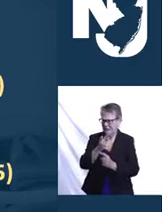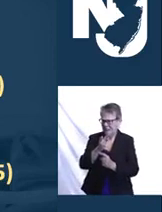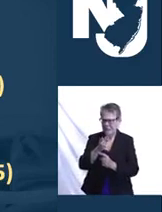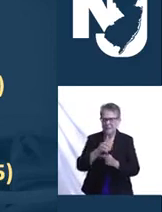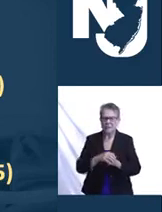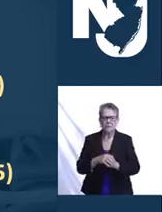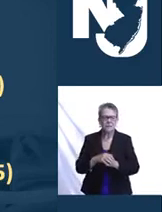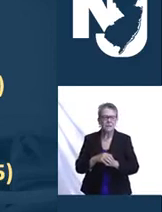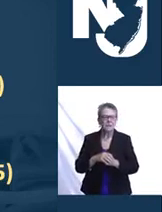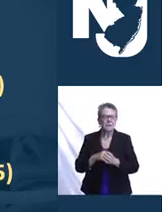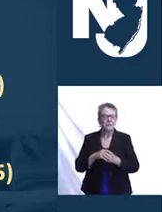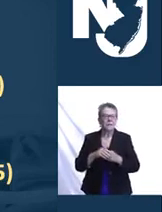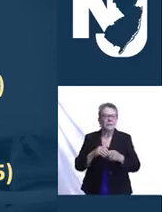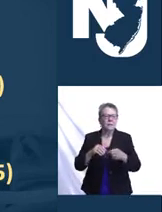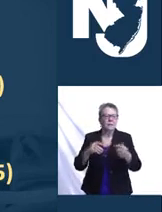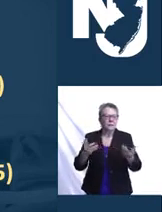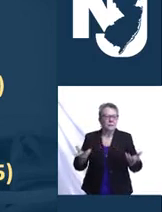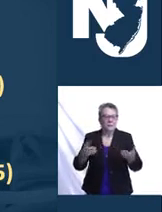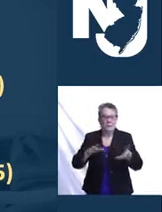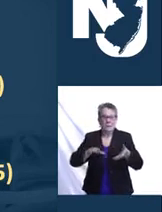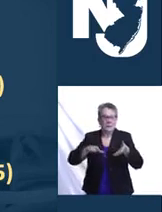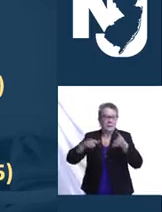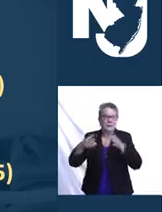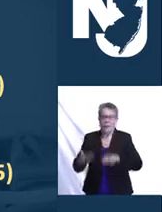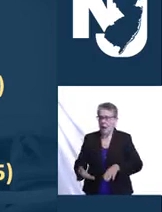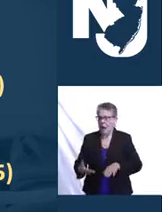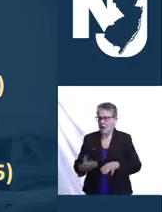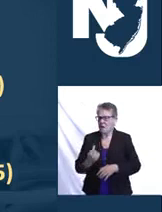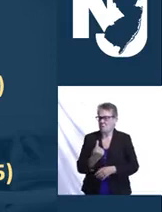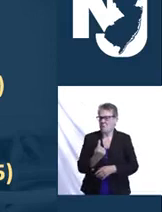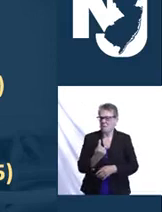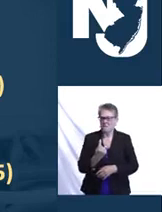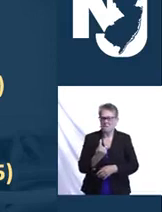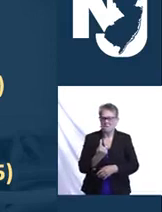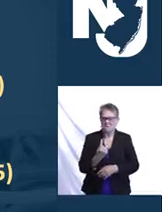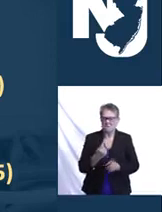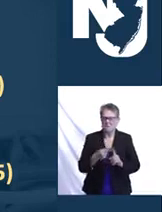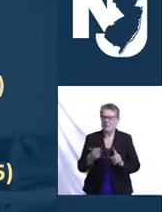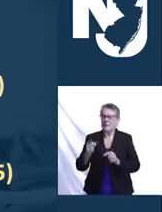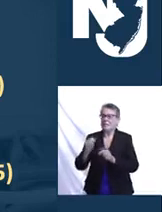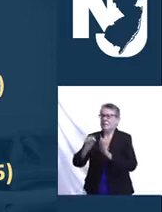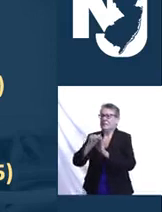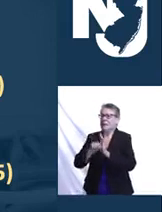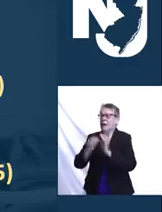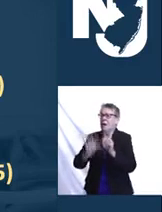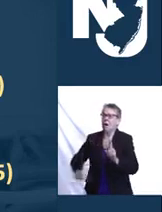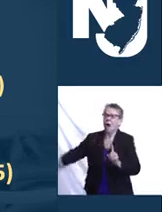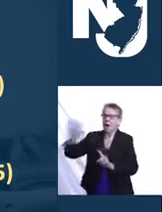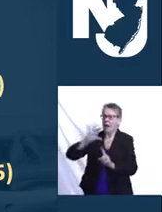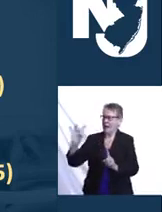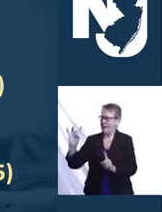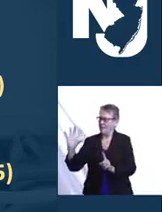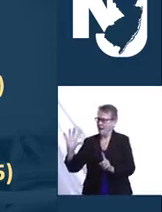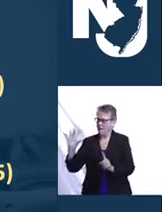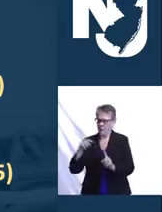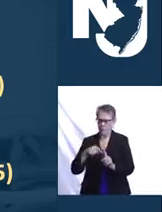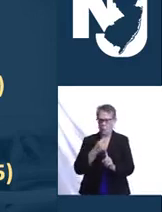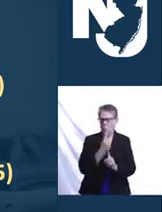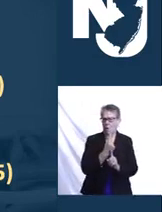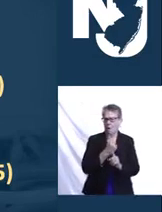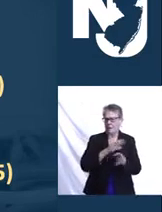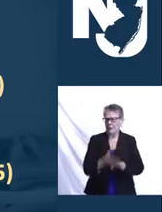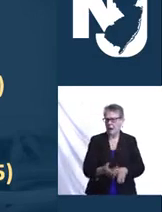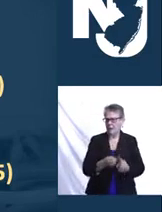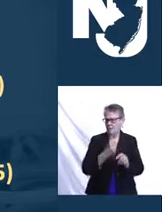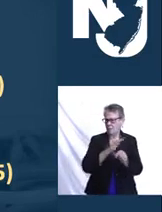some, the initial vaccine courses have begun to wane in terms of preventing infection, but the effectiveness for keeping these